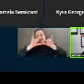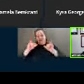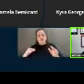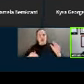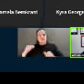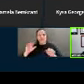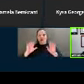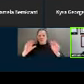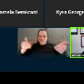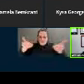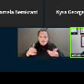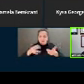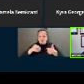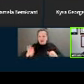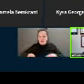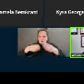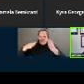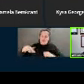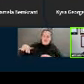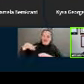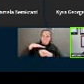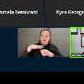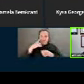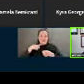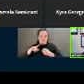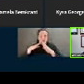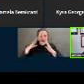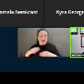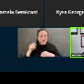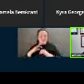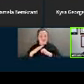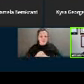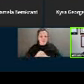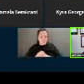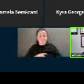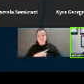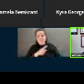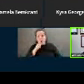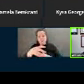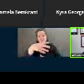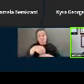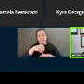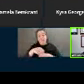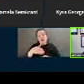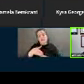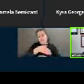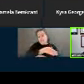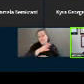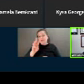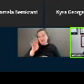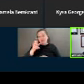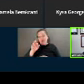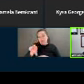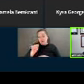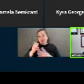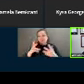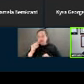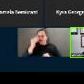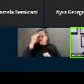worship that was mentioned earlier during the roundtable. Many of you who participated in previous webinars have heard from us about the